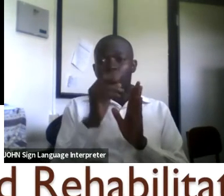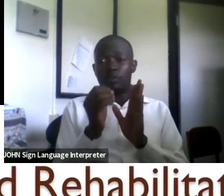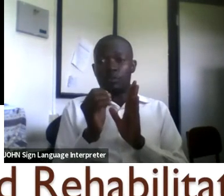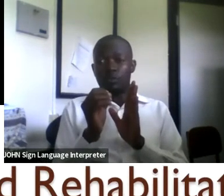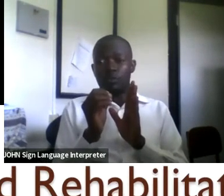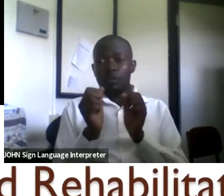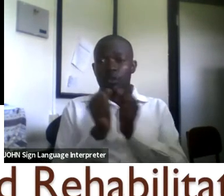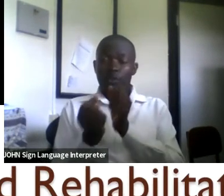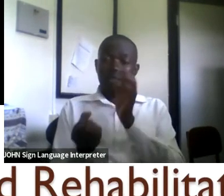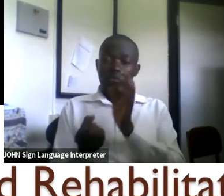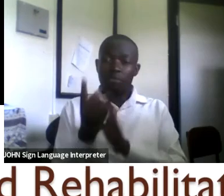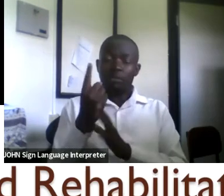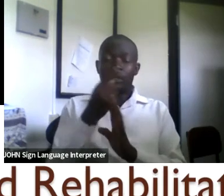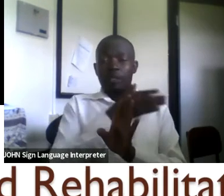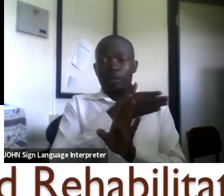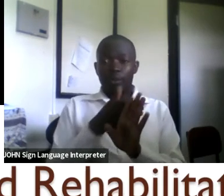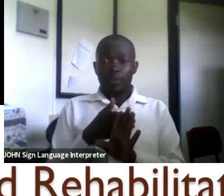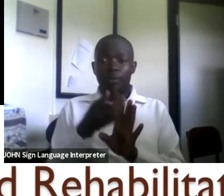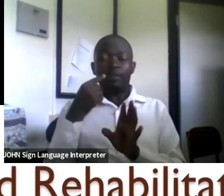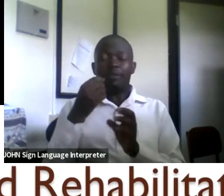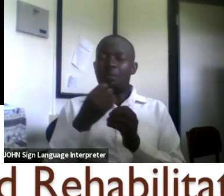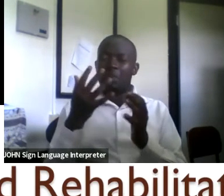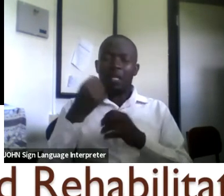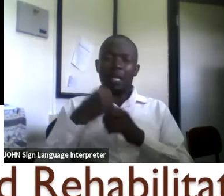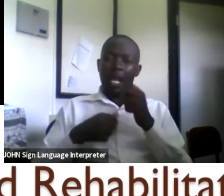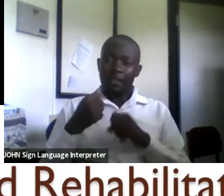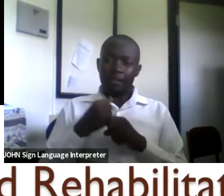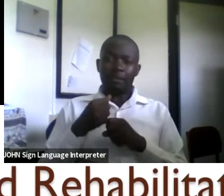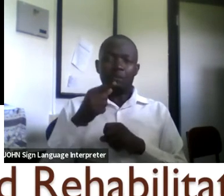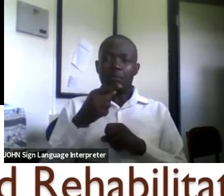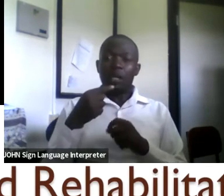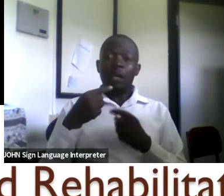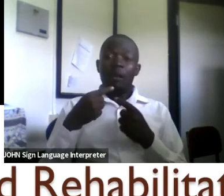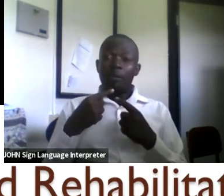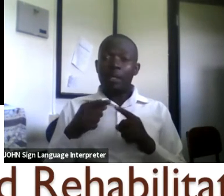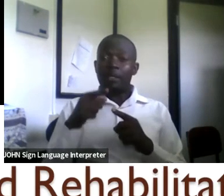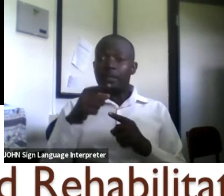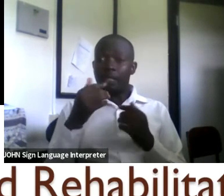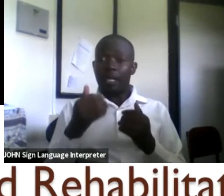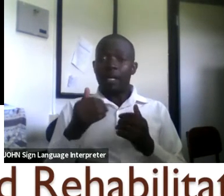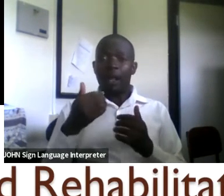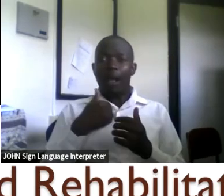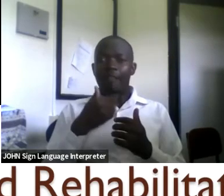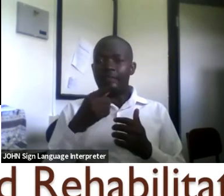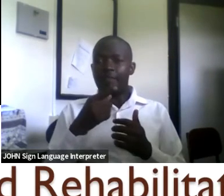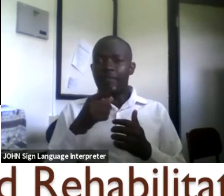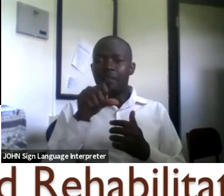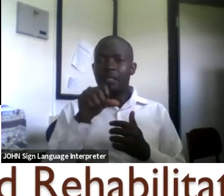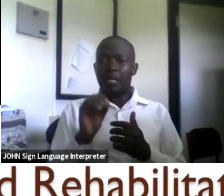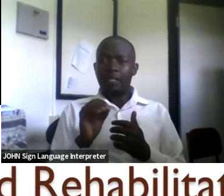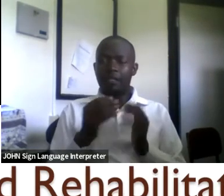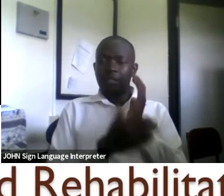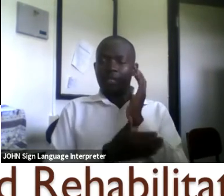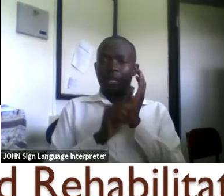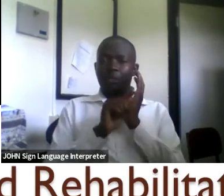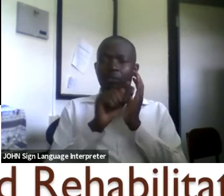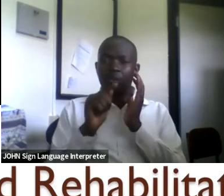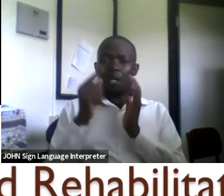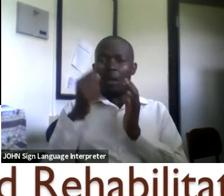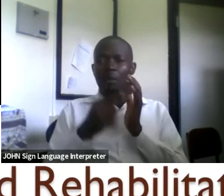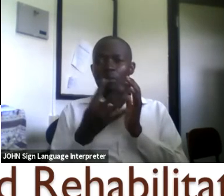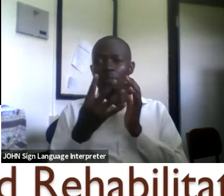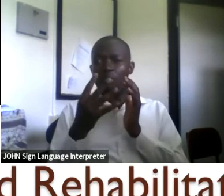been implemented for many years. But currently there are evidences of 90 countries out of the 240 countries,